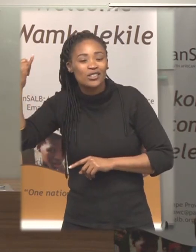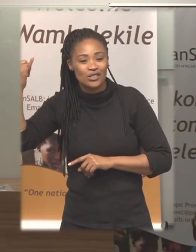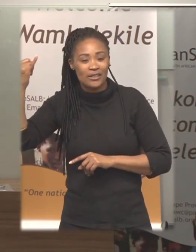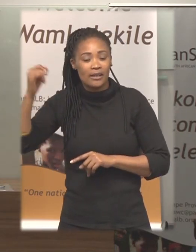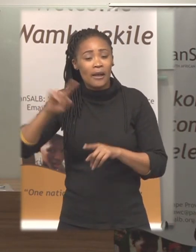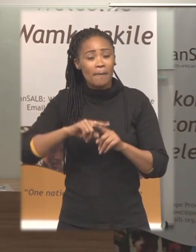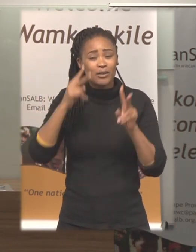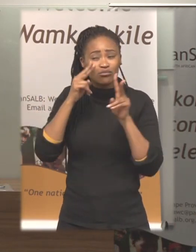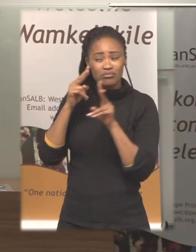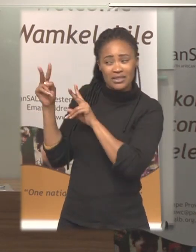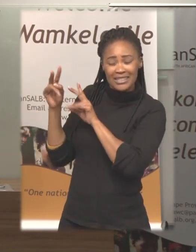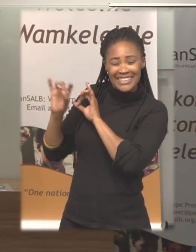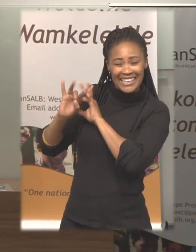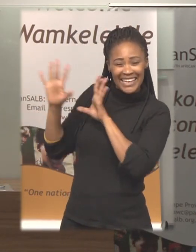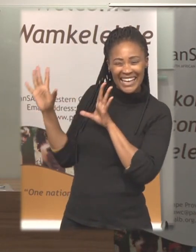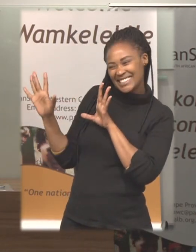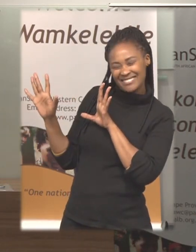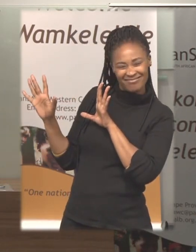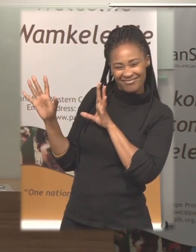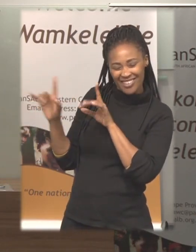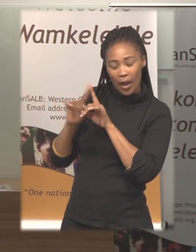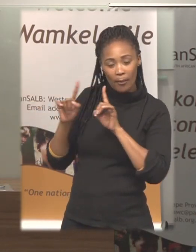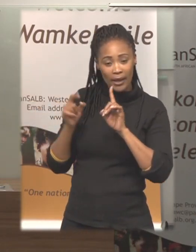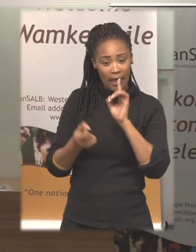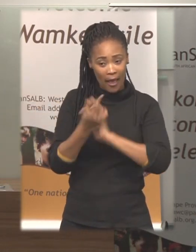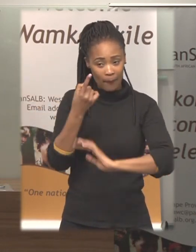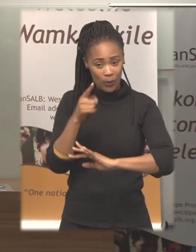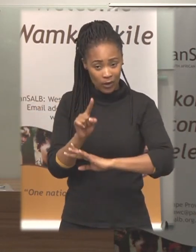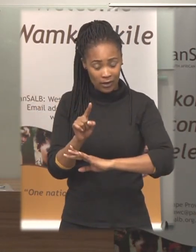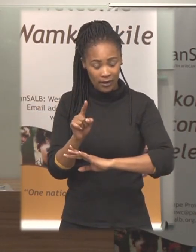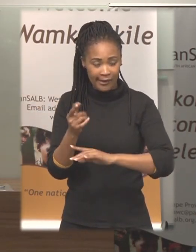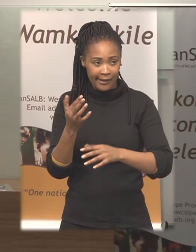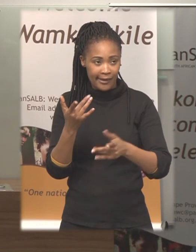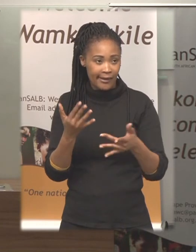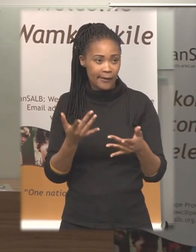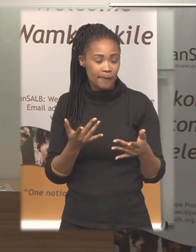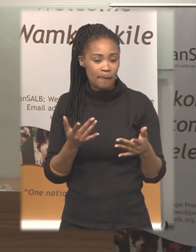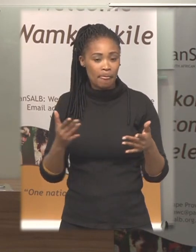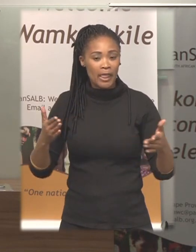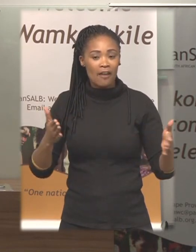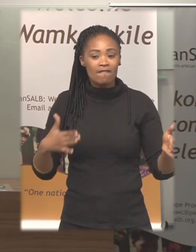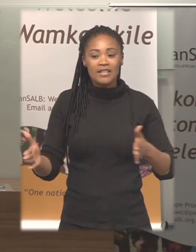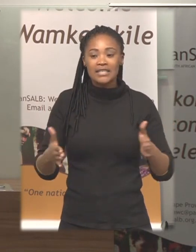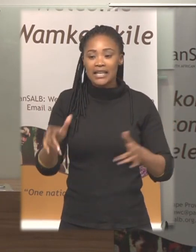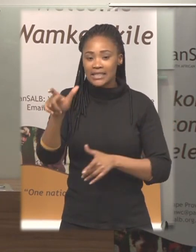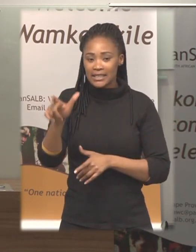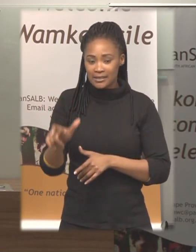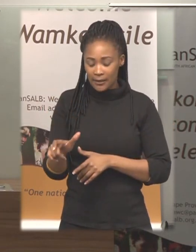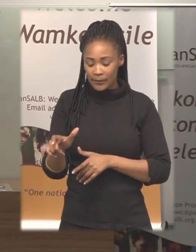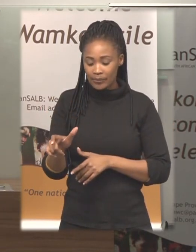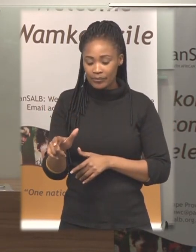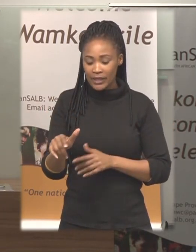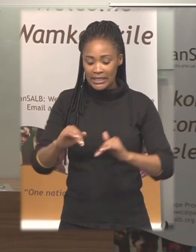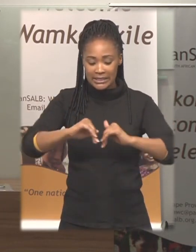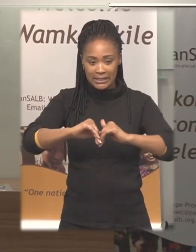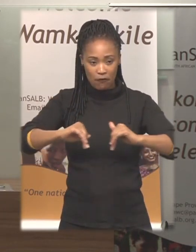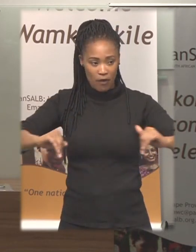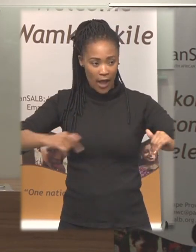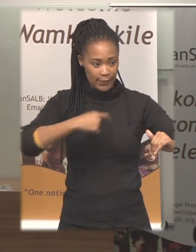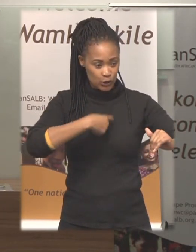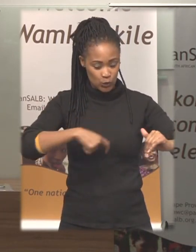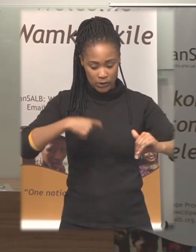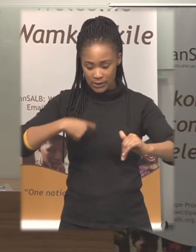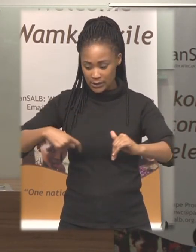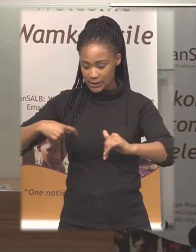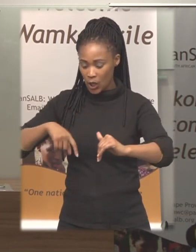but what happened in this group was that the facilitator divided the students so that in each